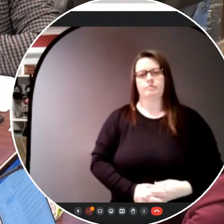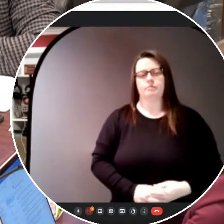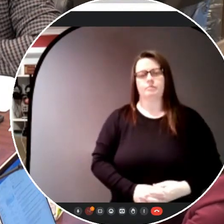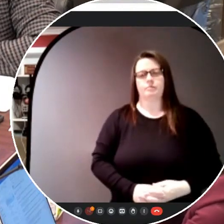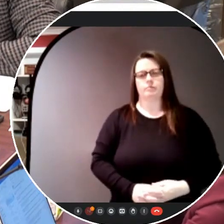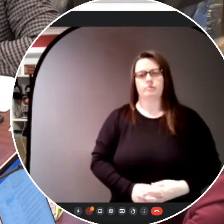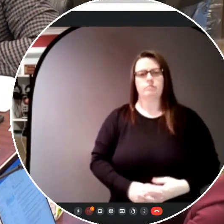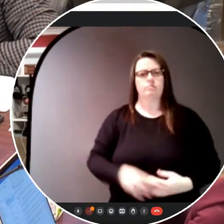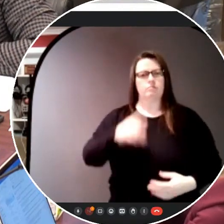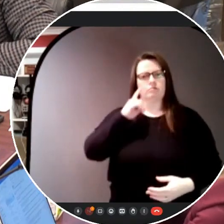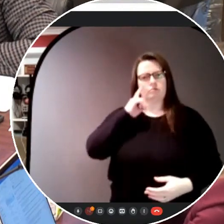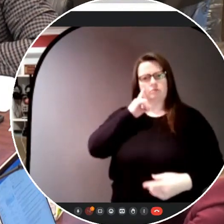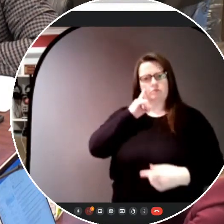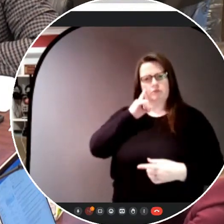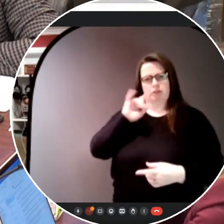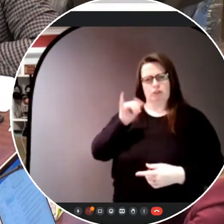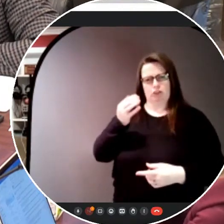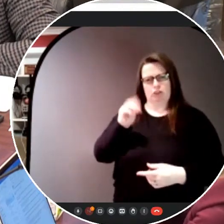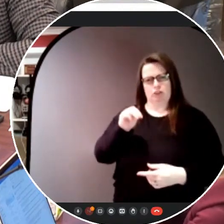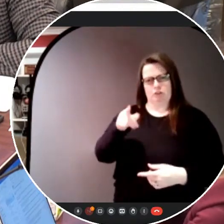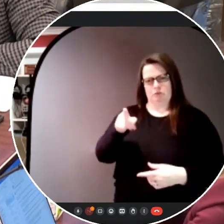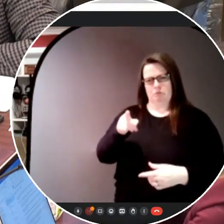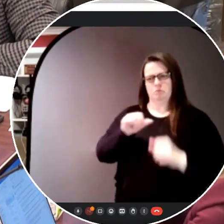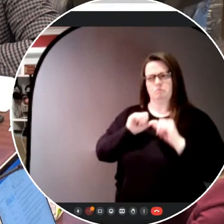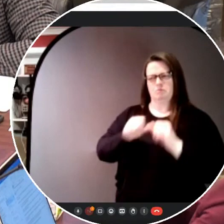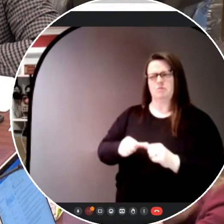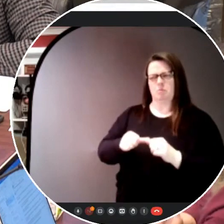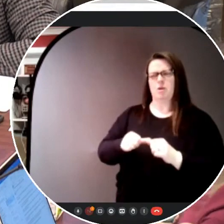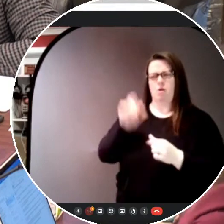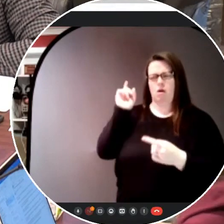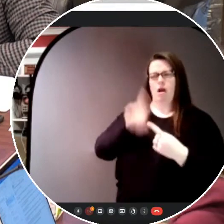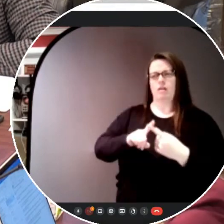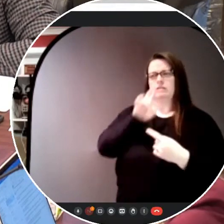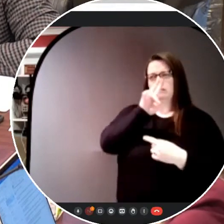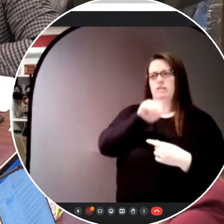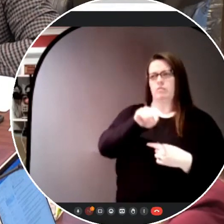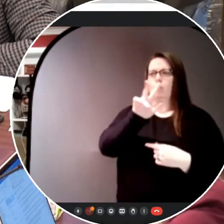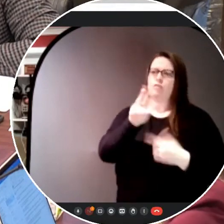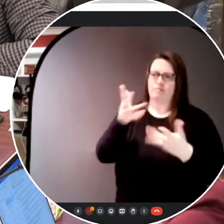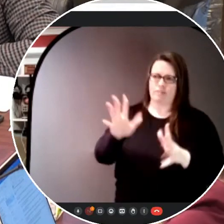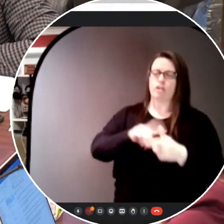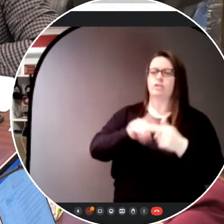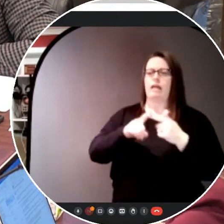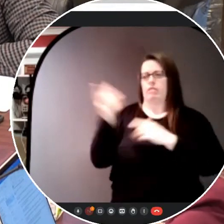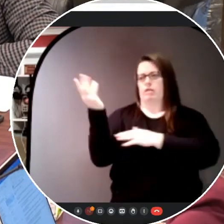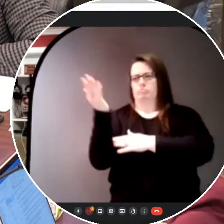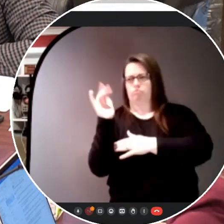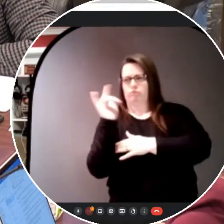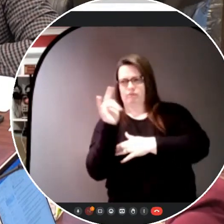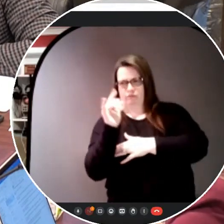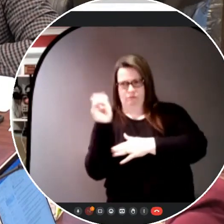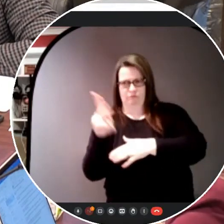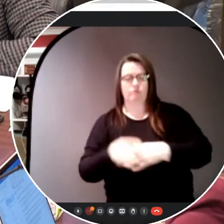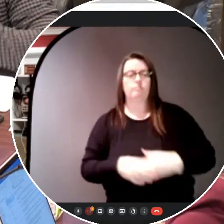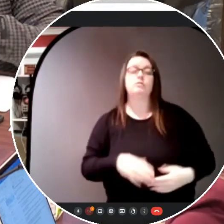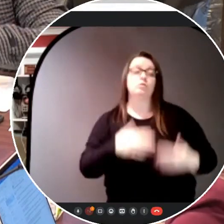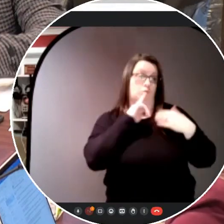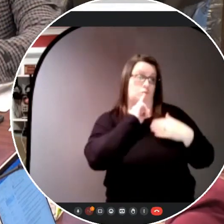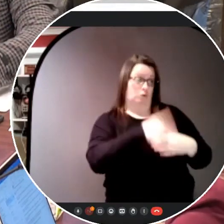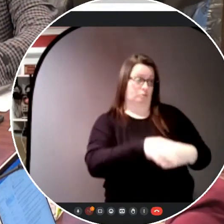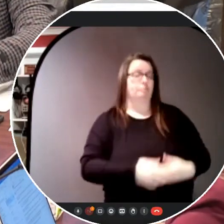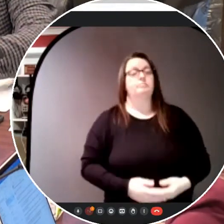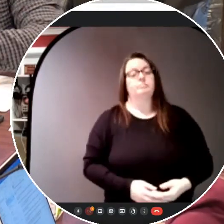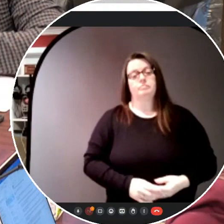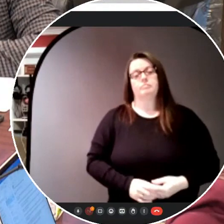I think, Jim, just you continue on to the end of 7.3, and then I'm going to bring in the presentation from Stephenville, okay? Okay, thank you, Chair.